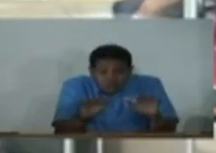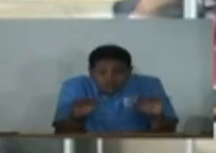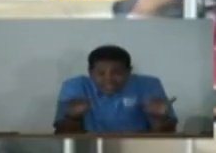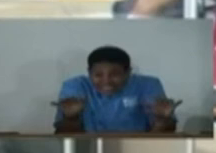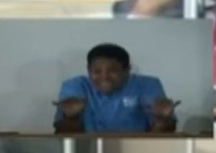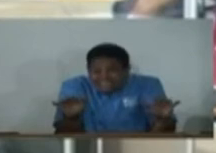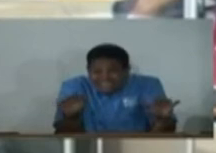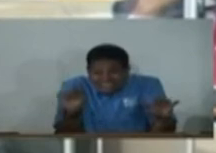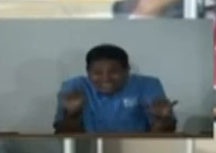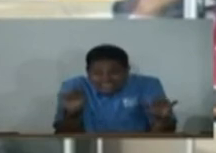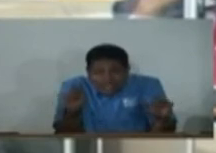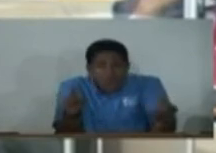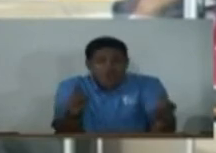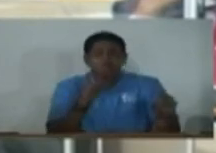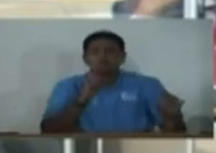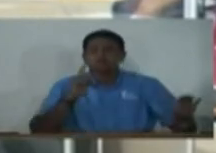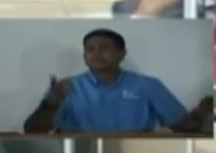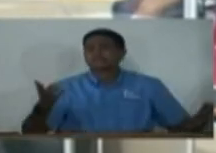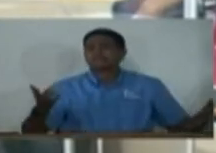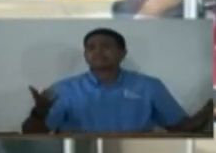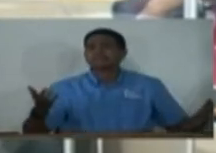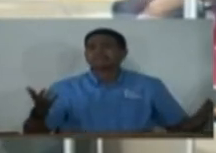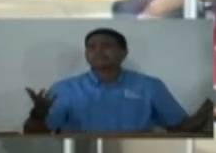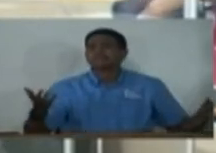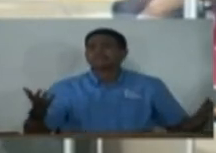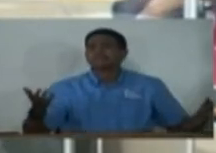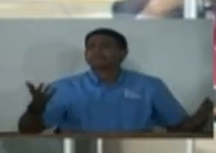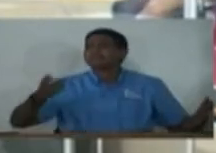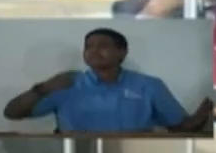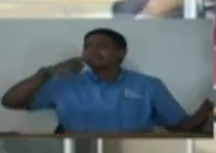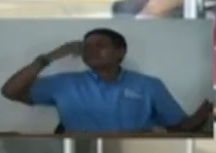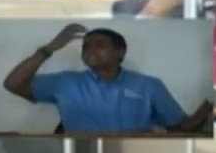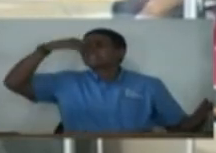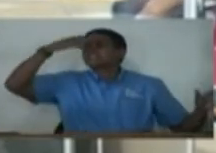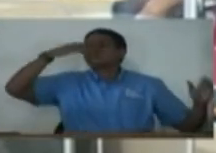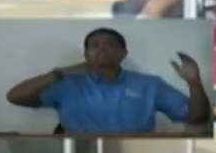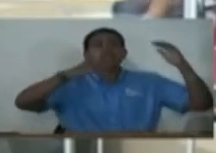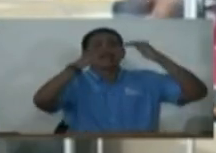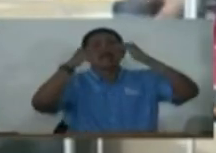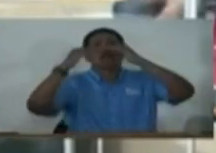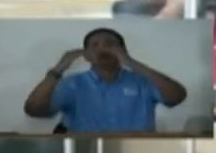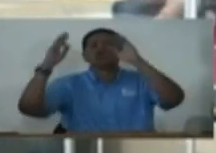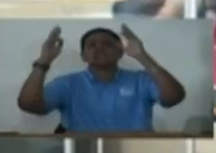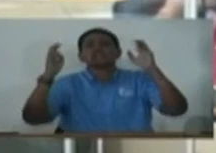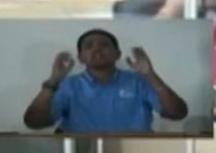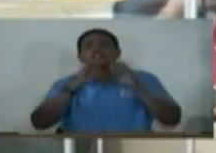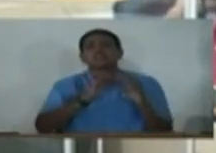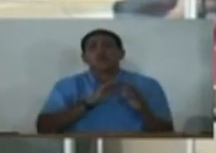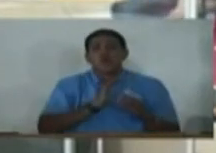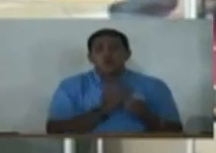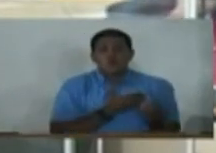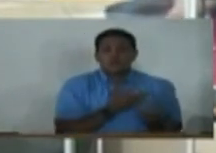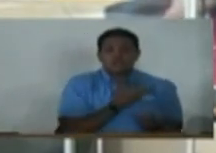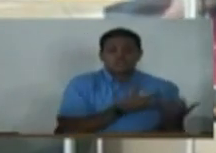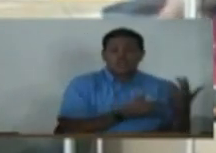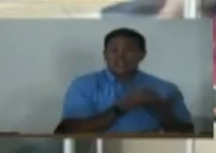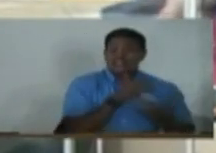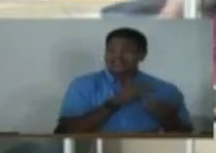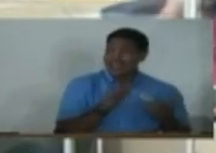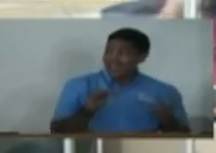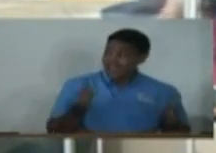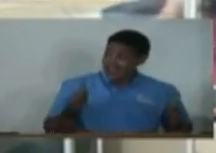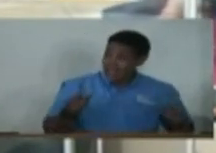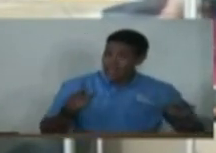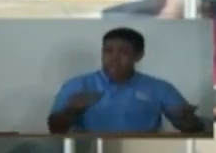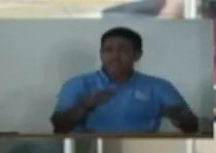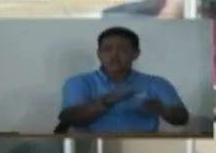throws up serious equity issues in our society. Any action to